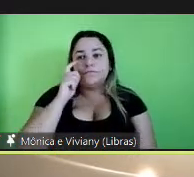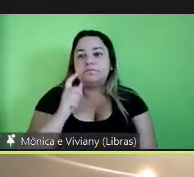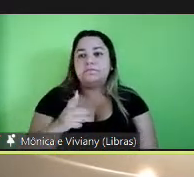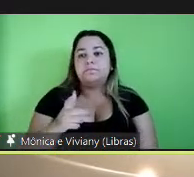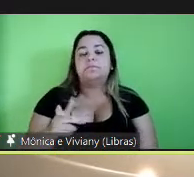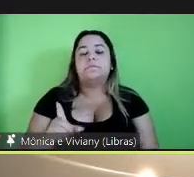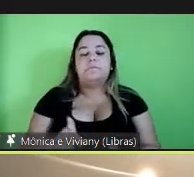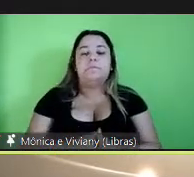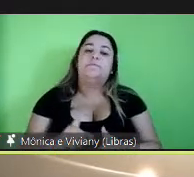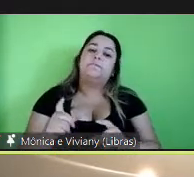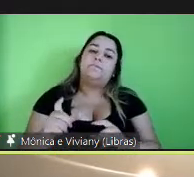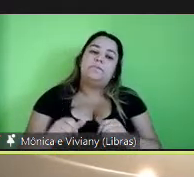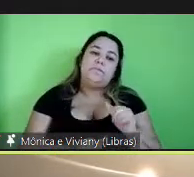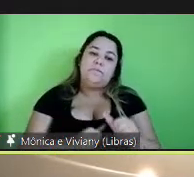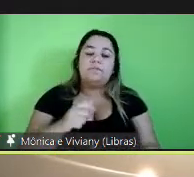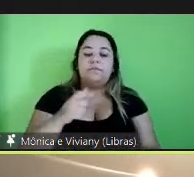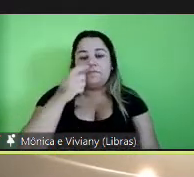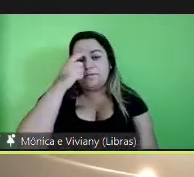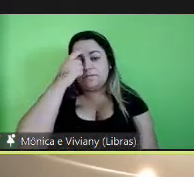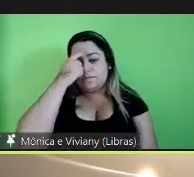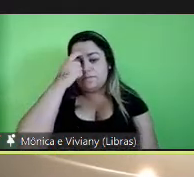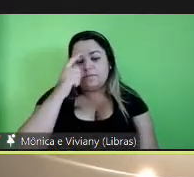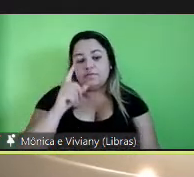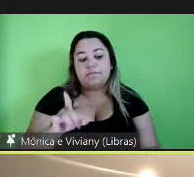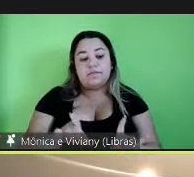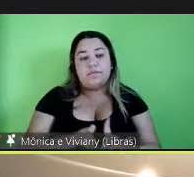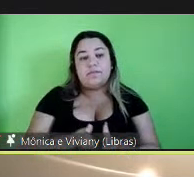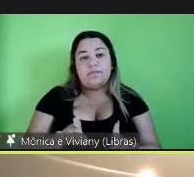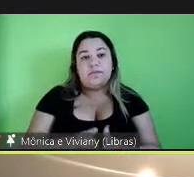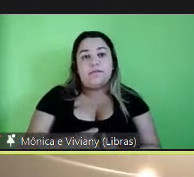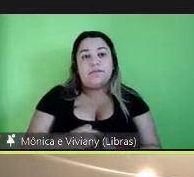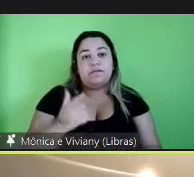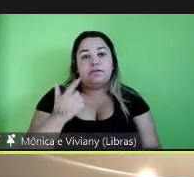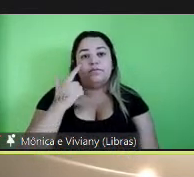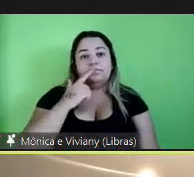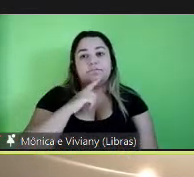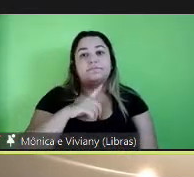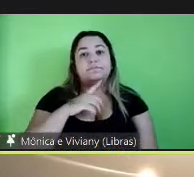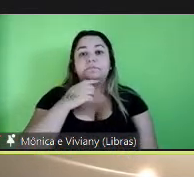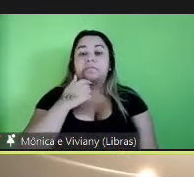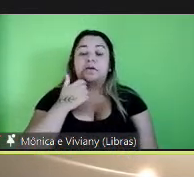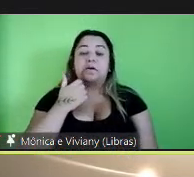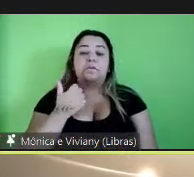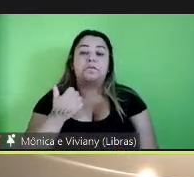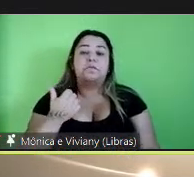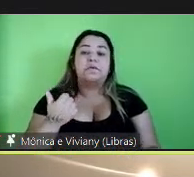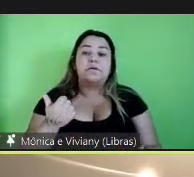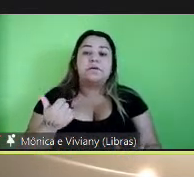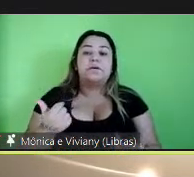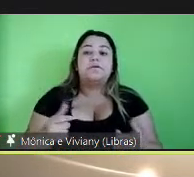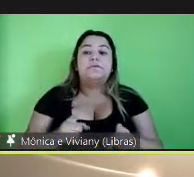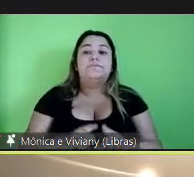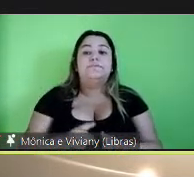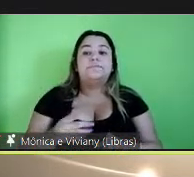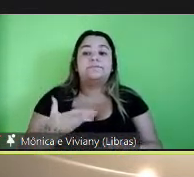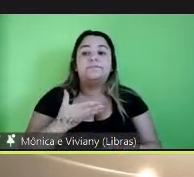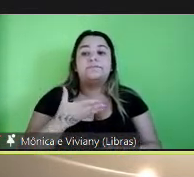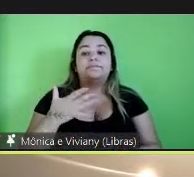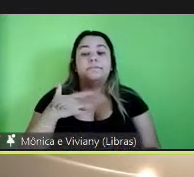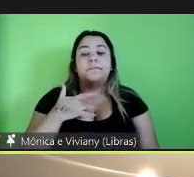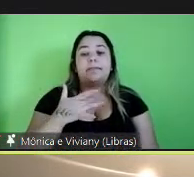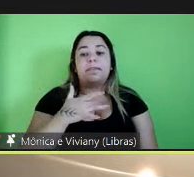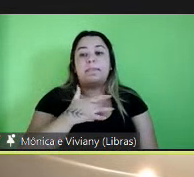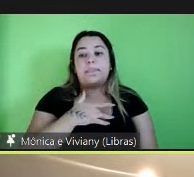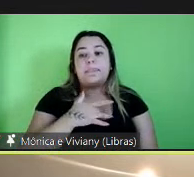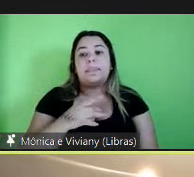suppose, collective gain. And I think a lot of partners, including health colleagues and wider colleagues, had come from more individual